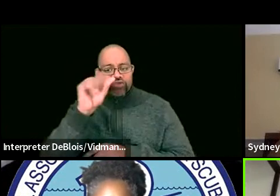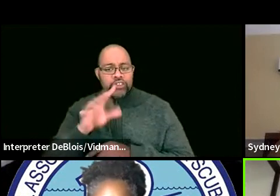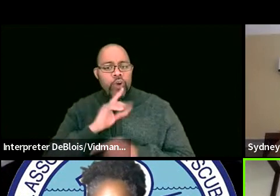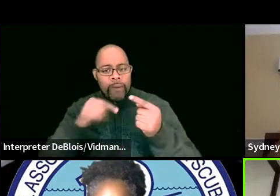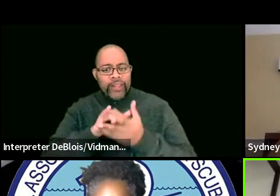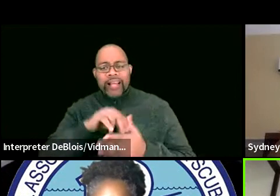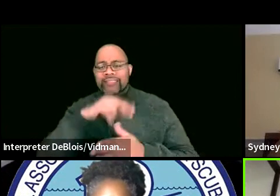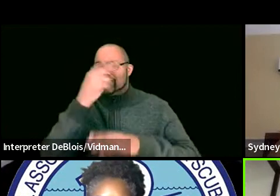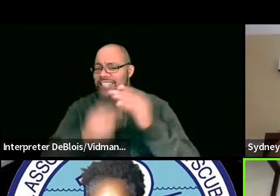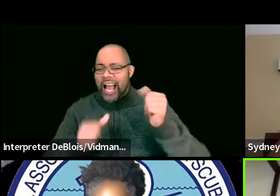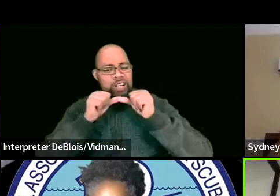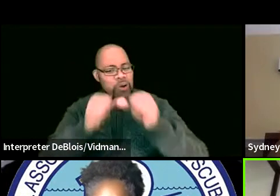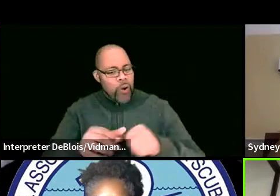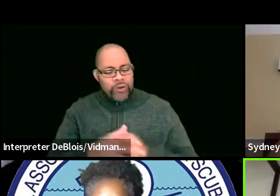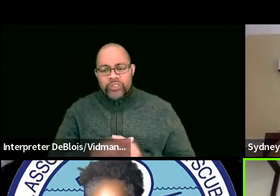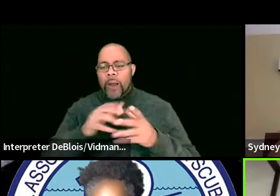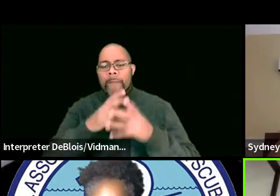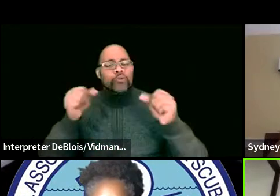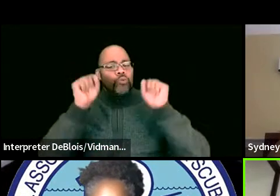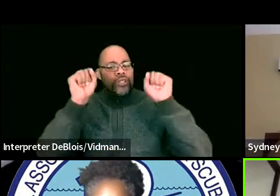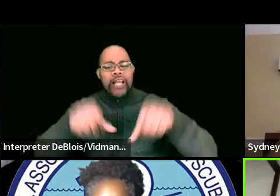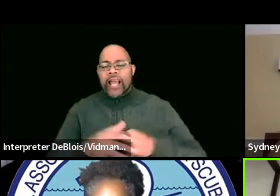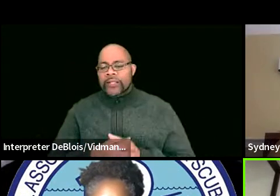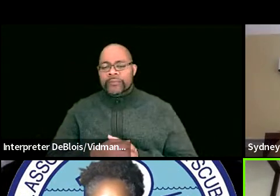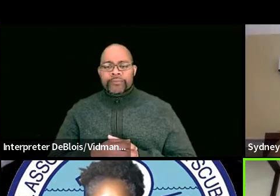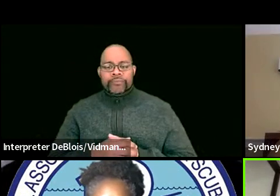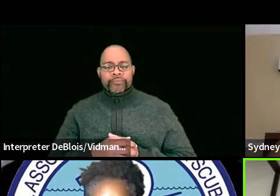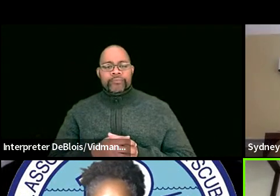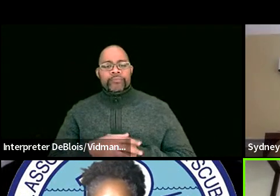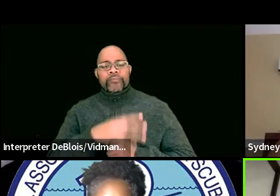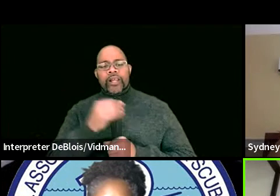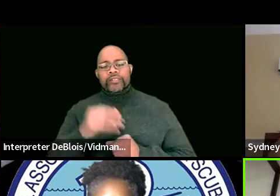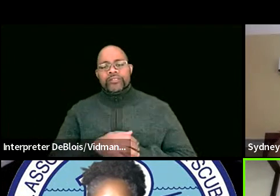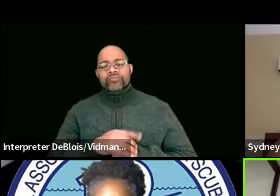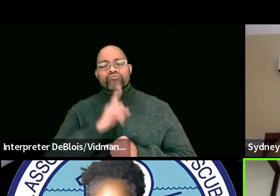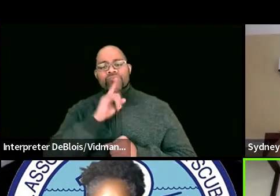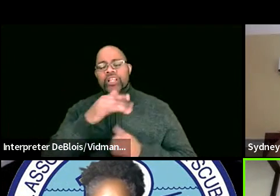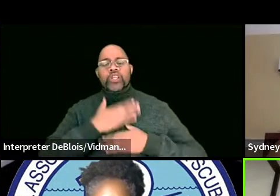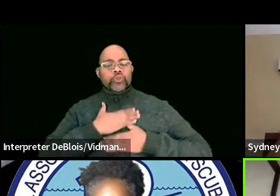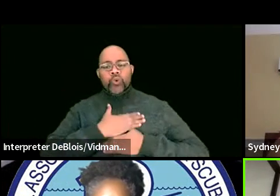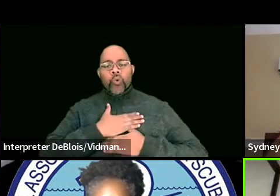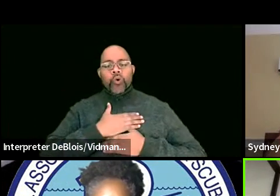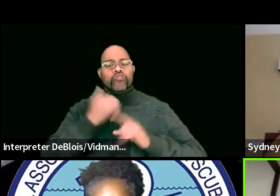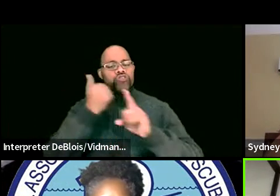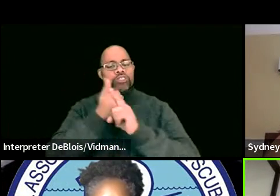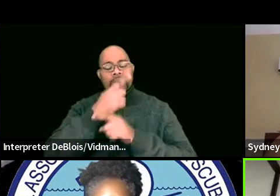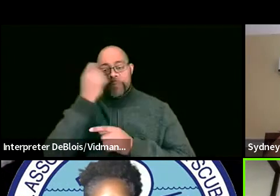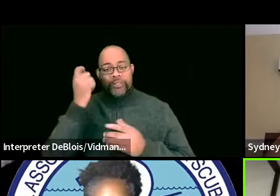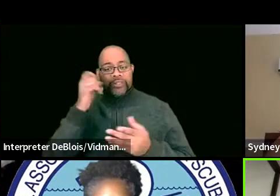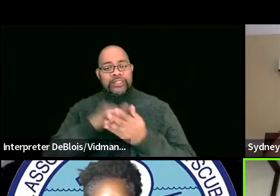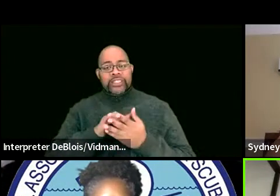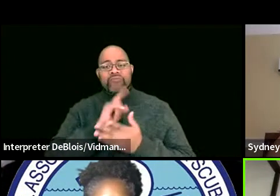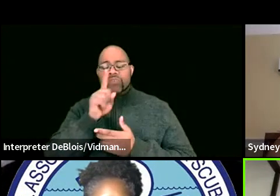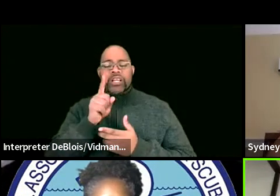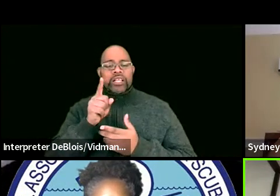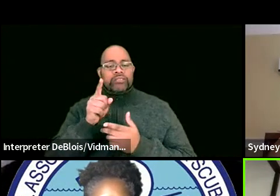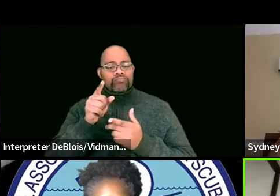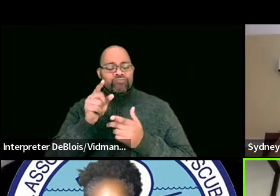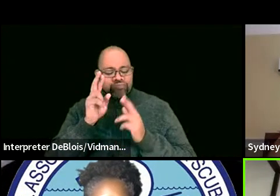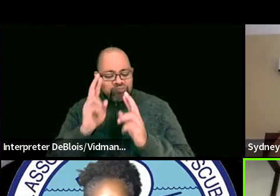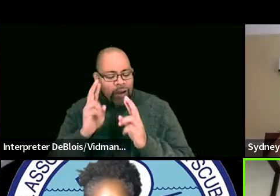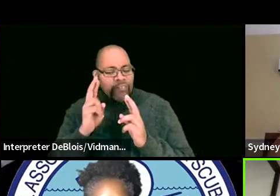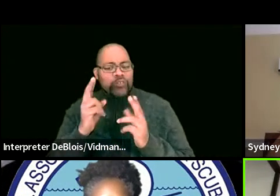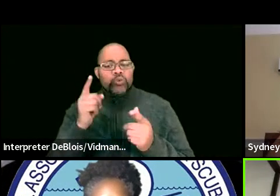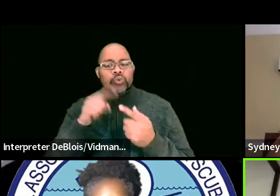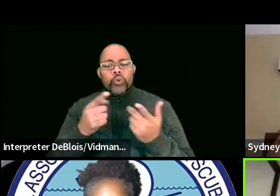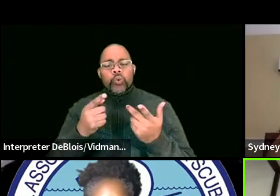dive, do as much as you can, and really enjoy yourself, because it's such a privilege to be able